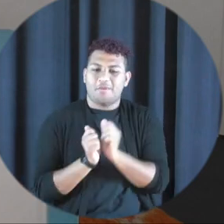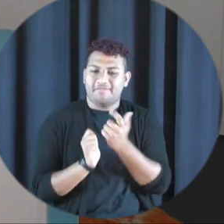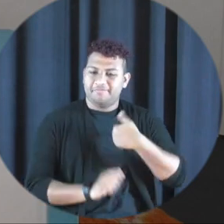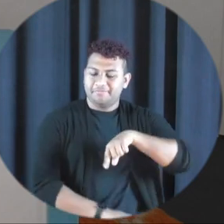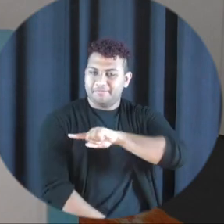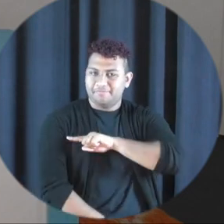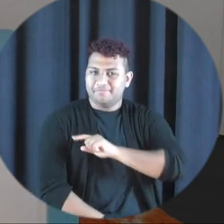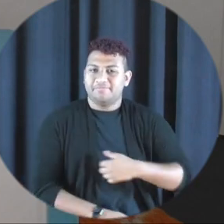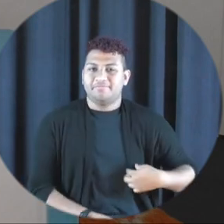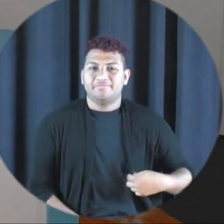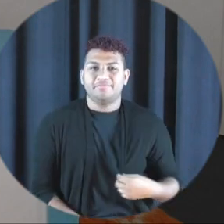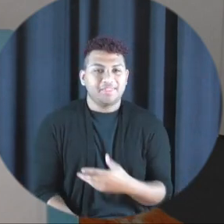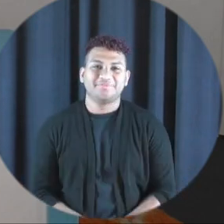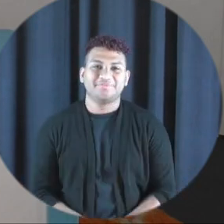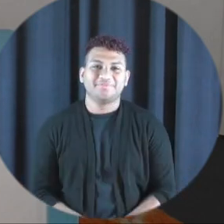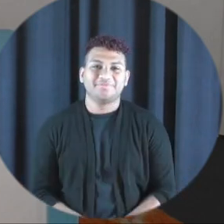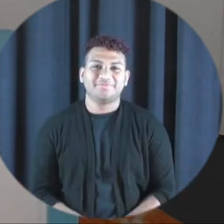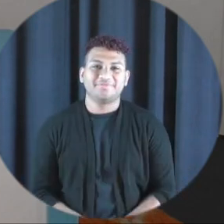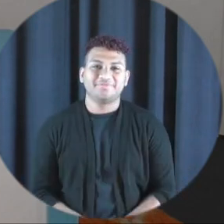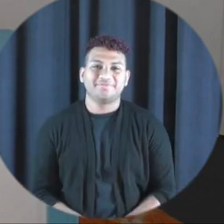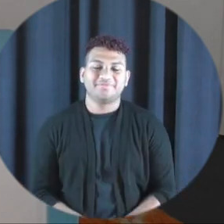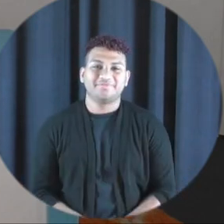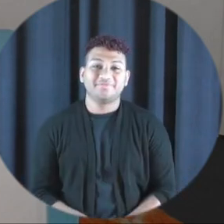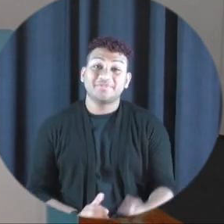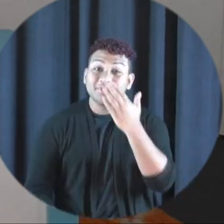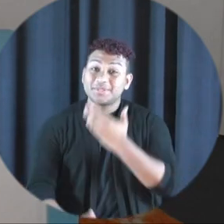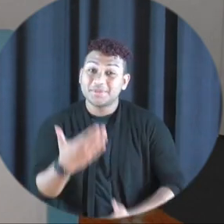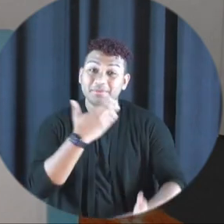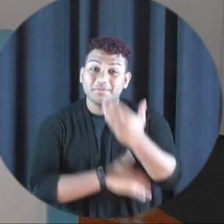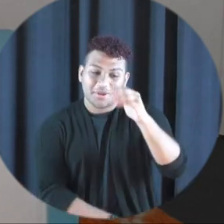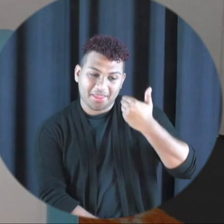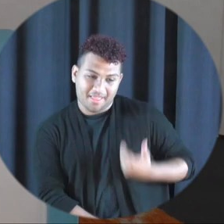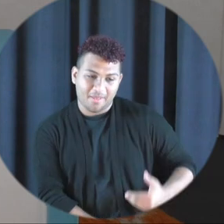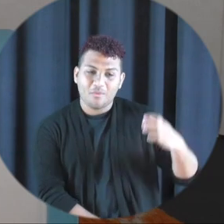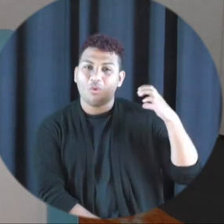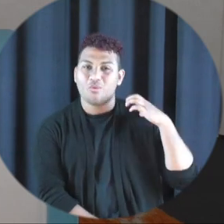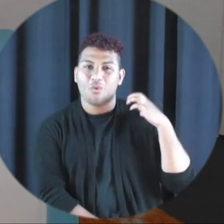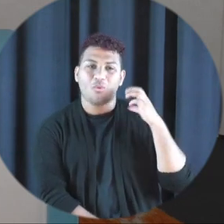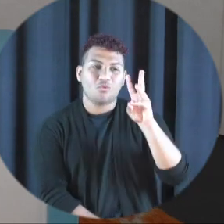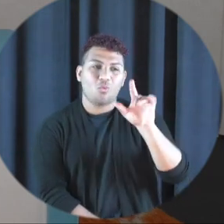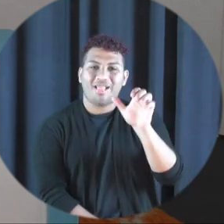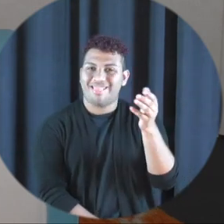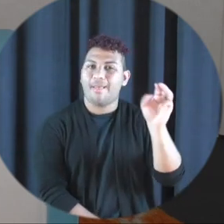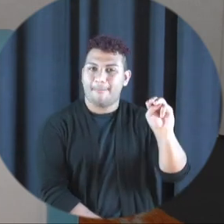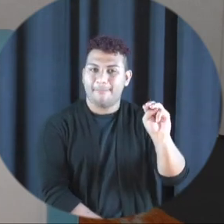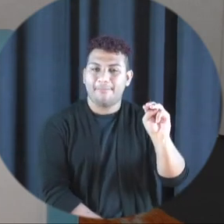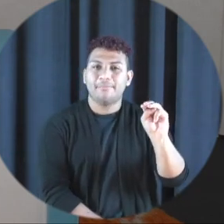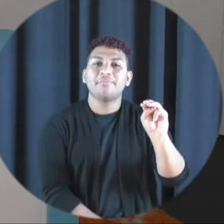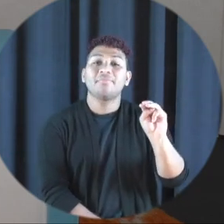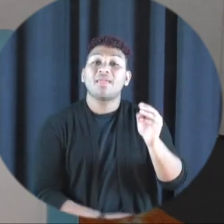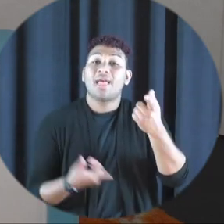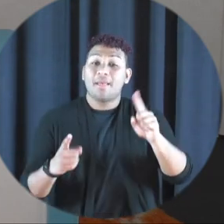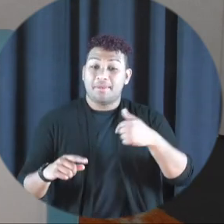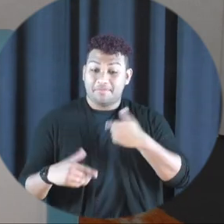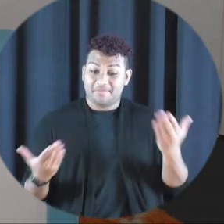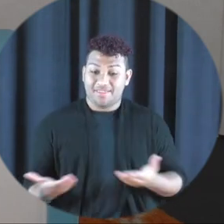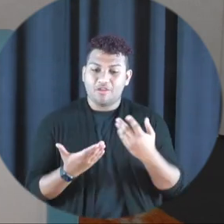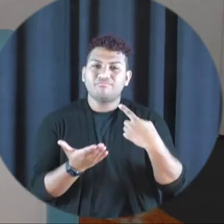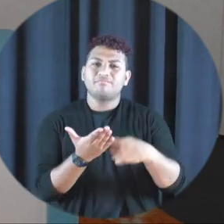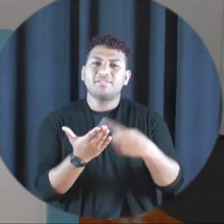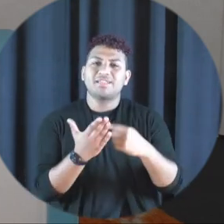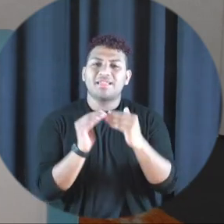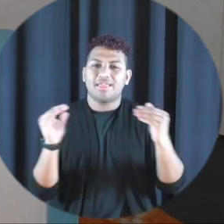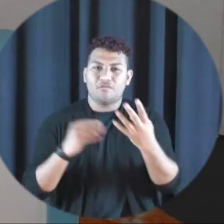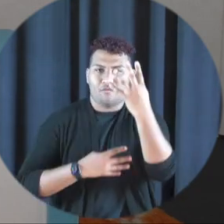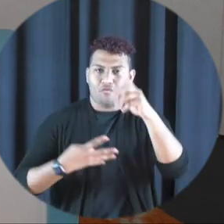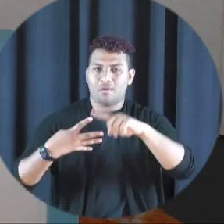deans. Thank you. Good morning. I'm Coach Williams, Administrative Dean. I'm here today to talk about Level 4 offenses